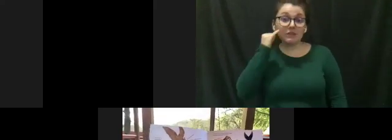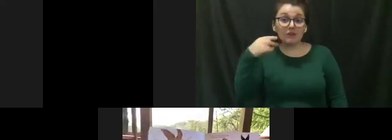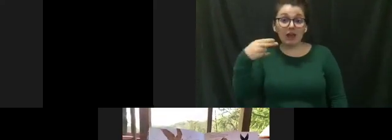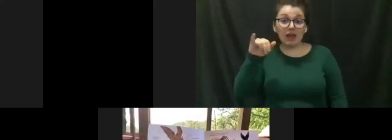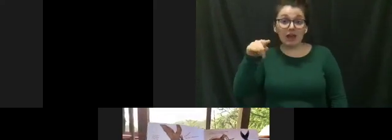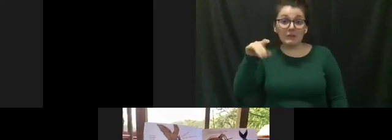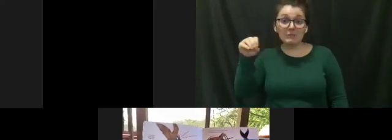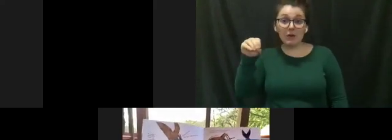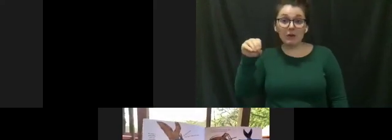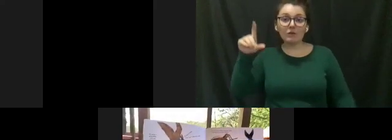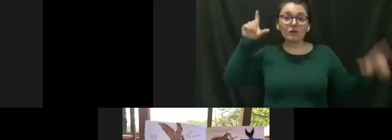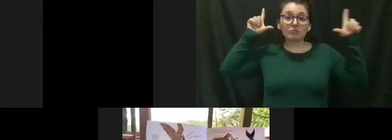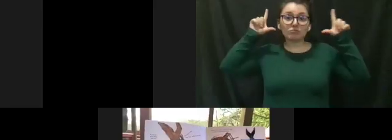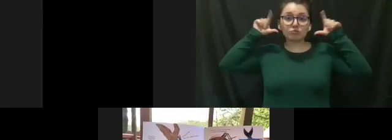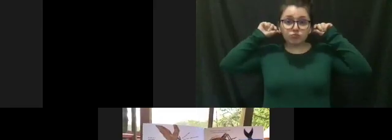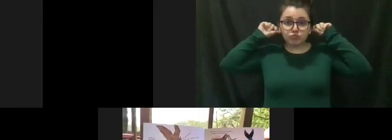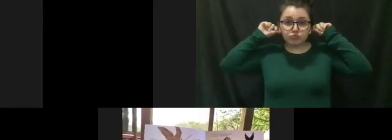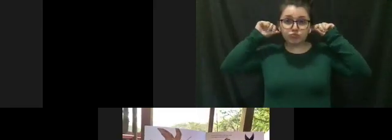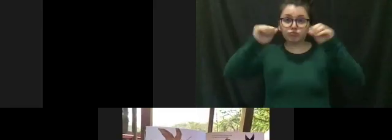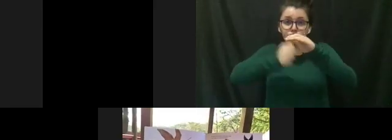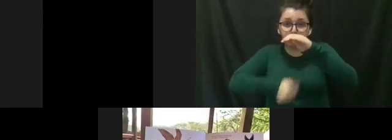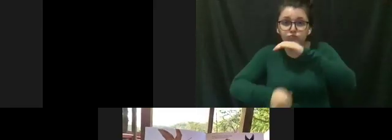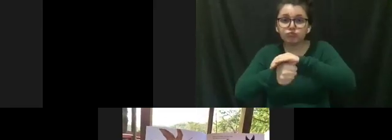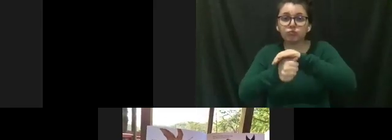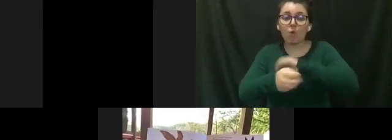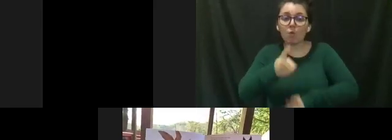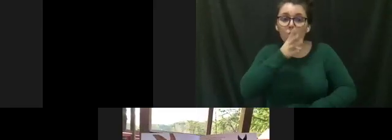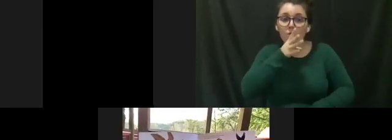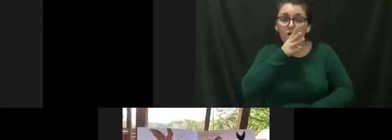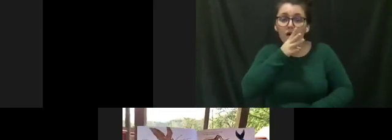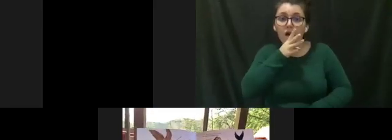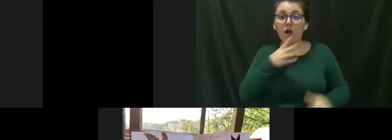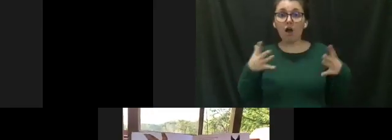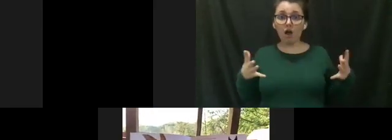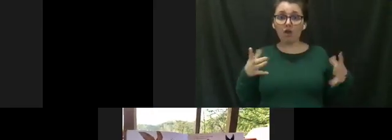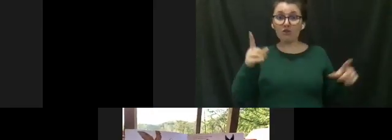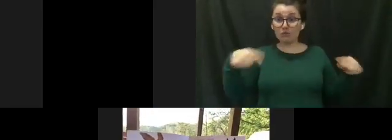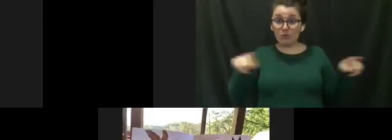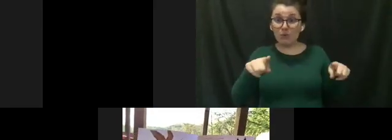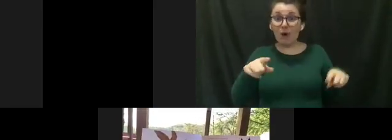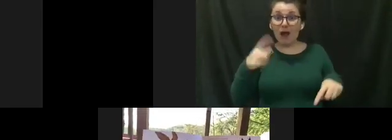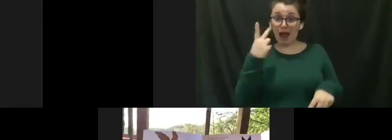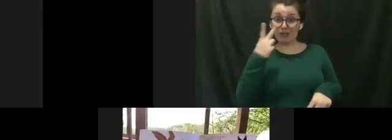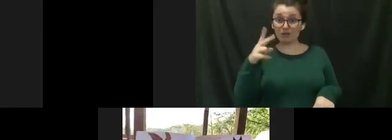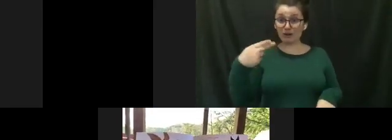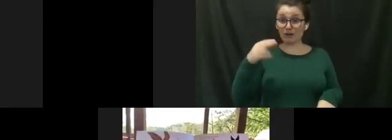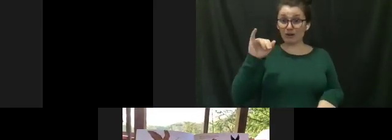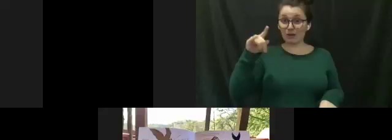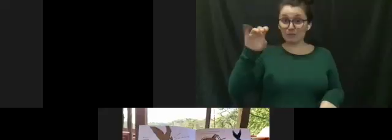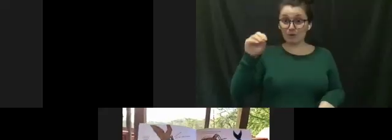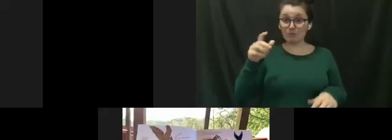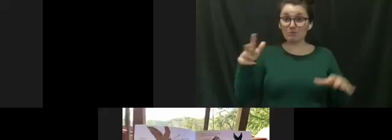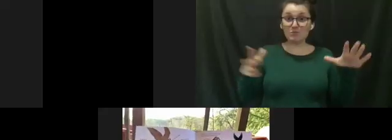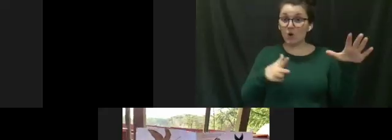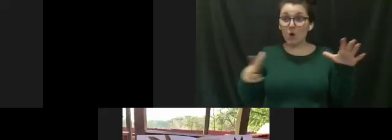close your ears when you're underwater. And you guys, I saw hippopotamus when we drove through, and they were amazing.